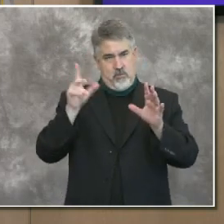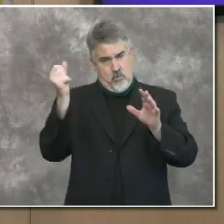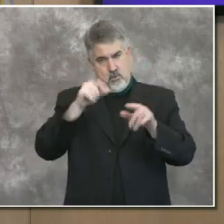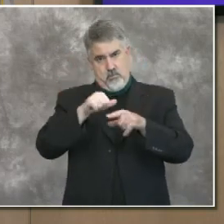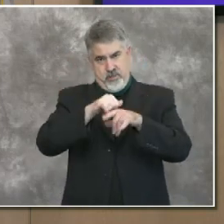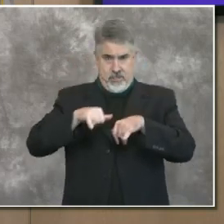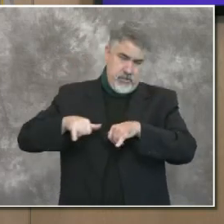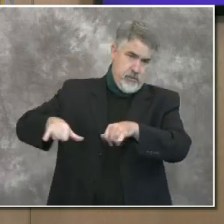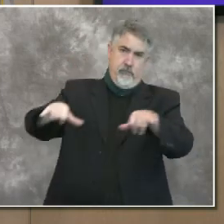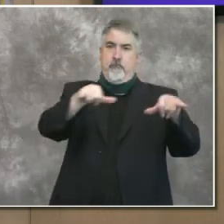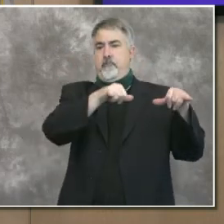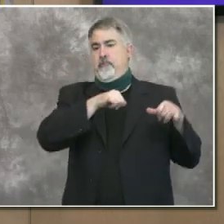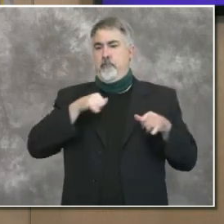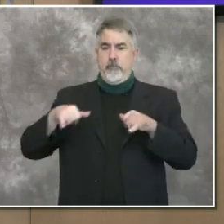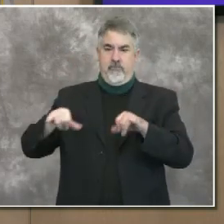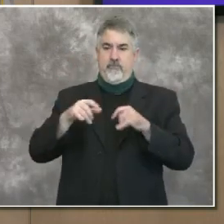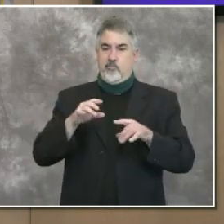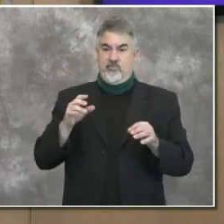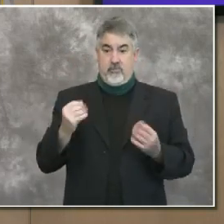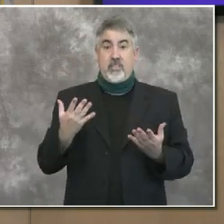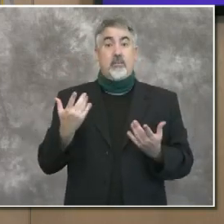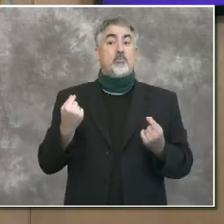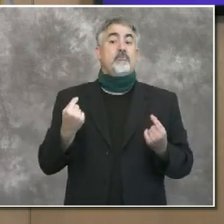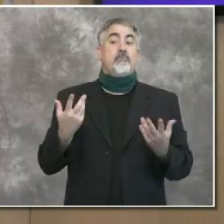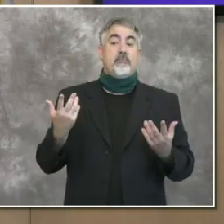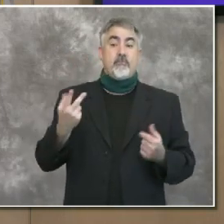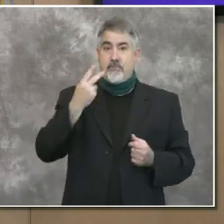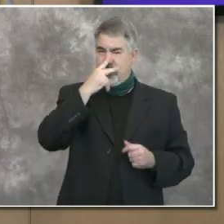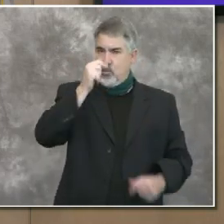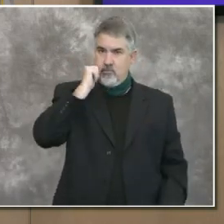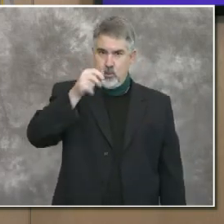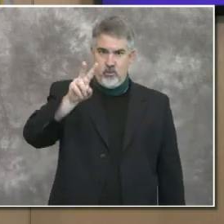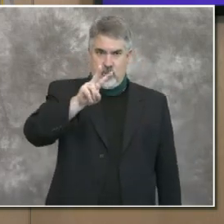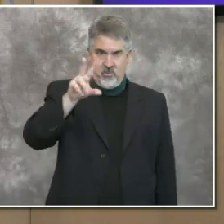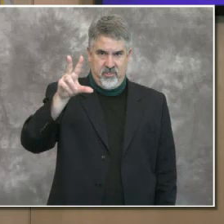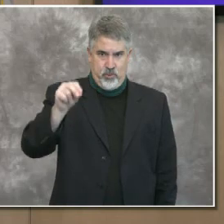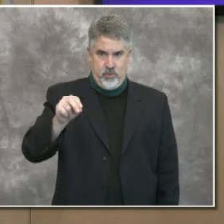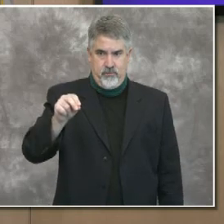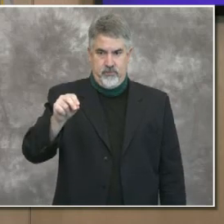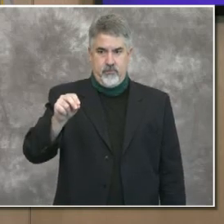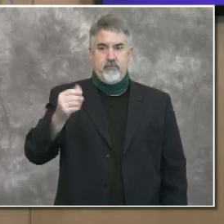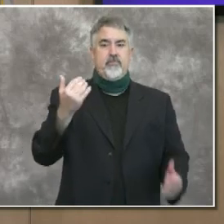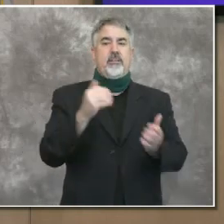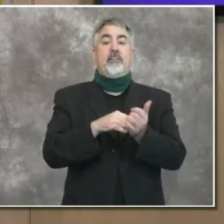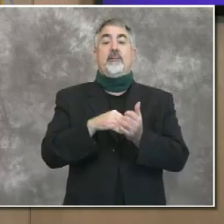media briefing for today. We'll see you tomorrow at 2:30. And again, we ask you to